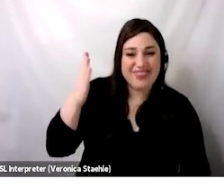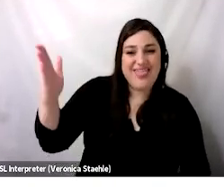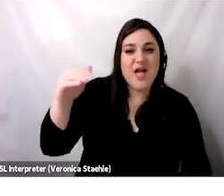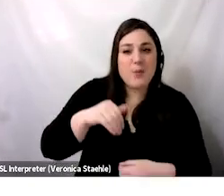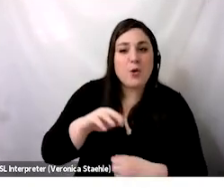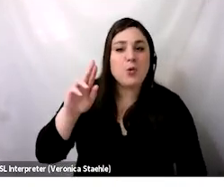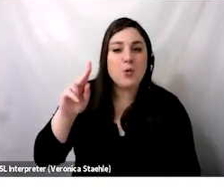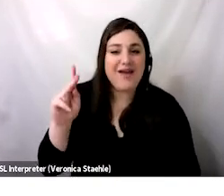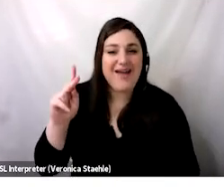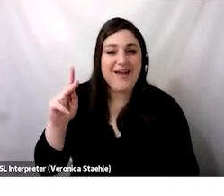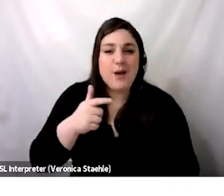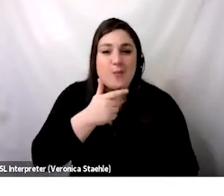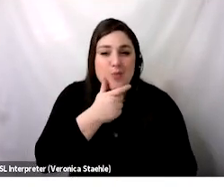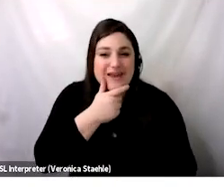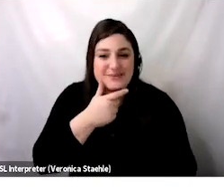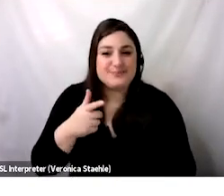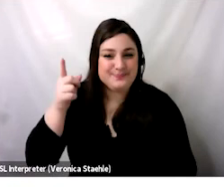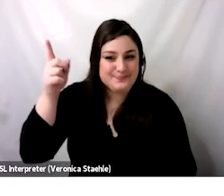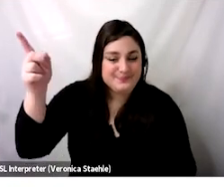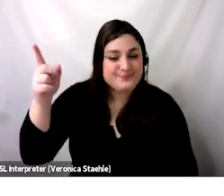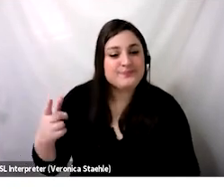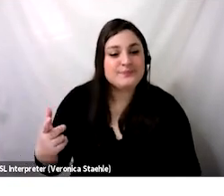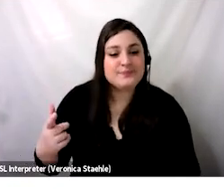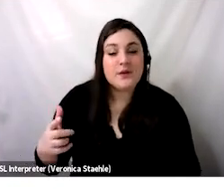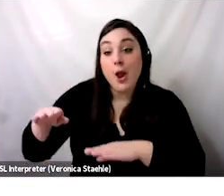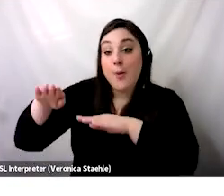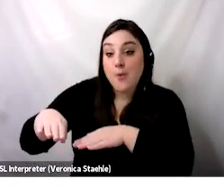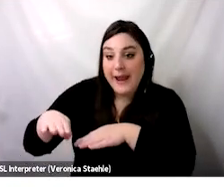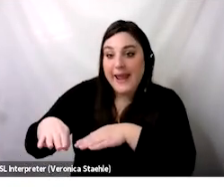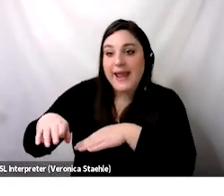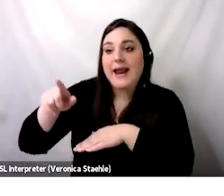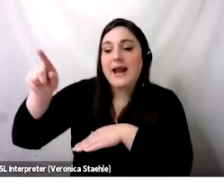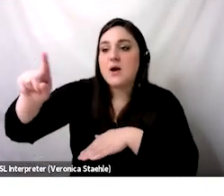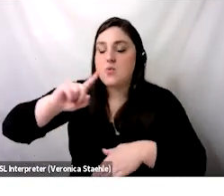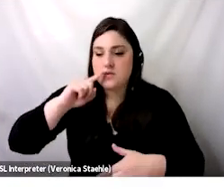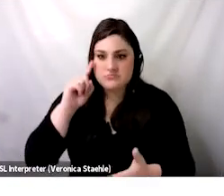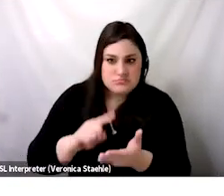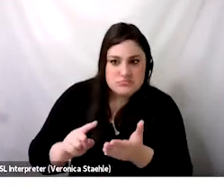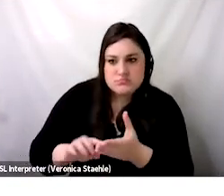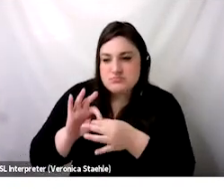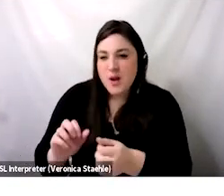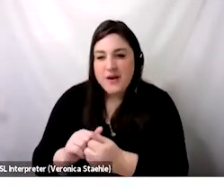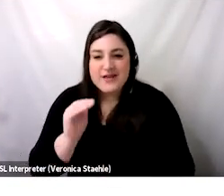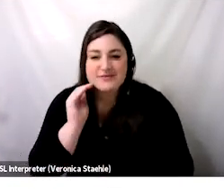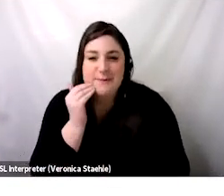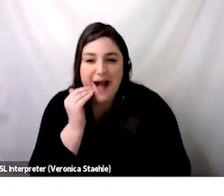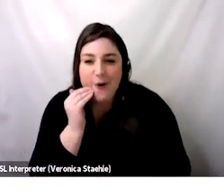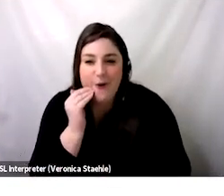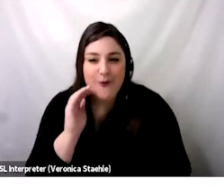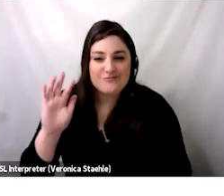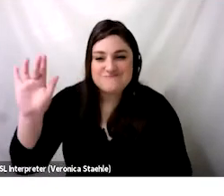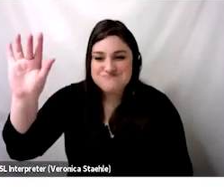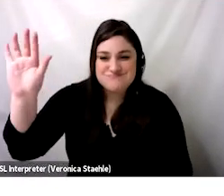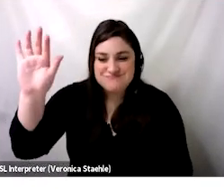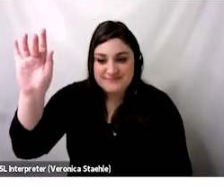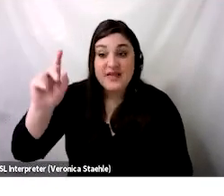before, Britain was really looking at a lot of, first they were looking at tobacco first, and then after the